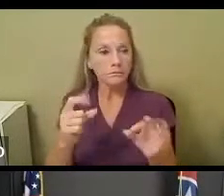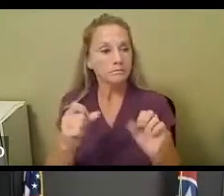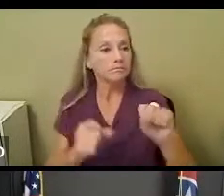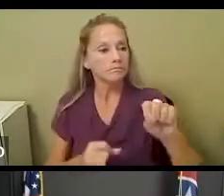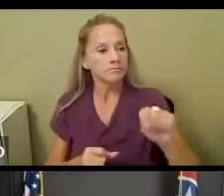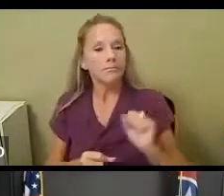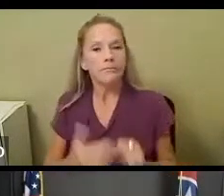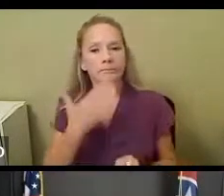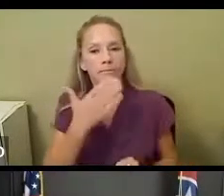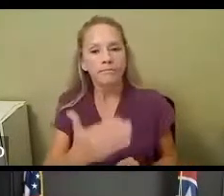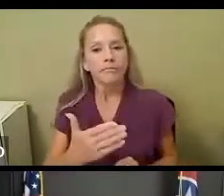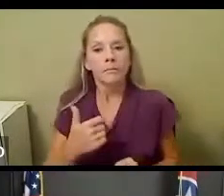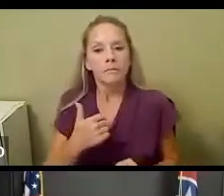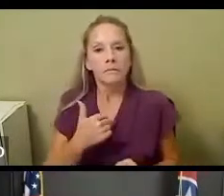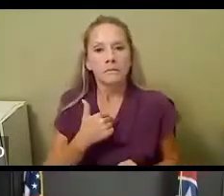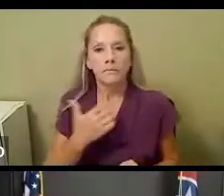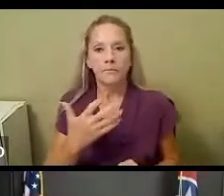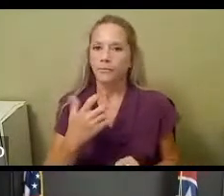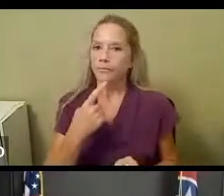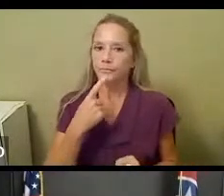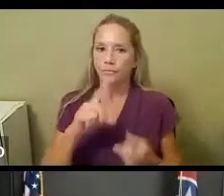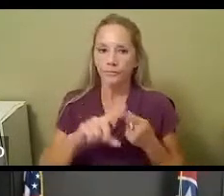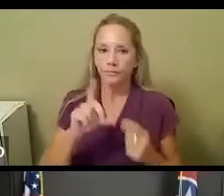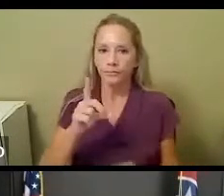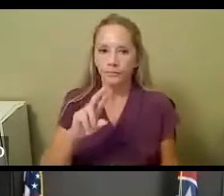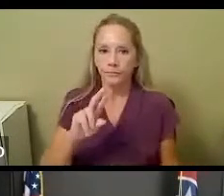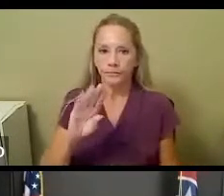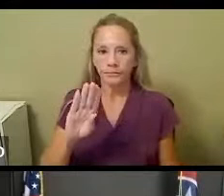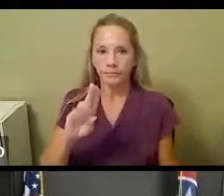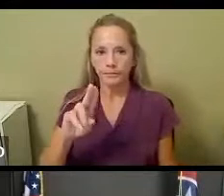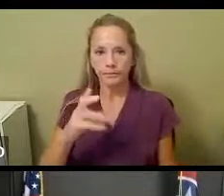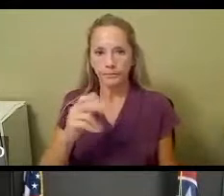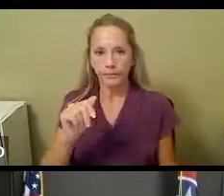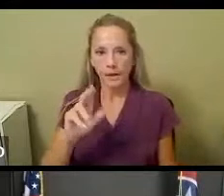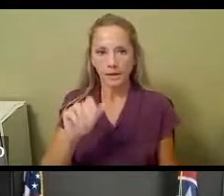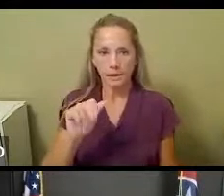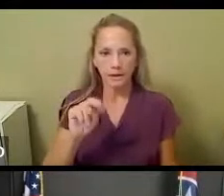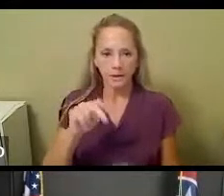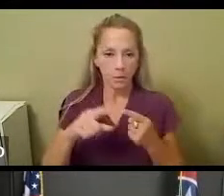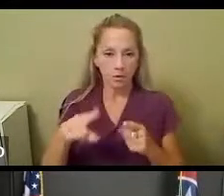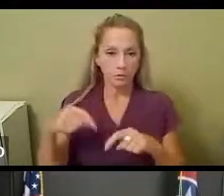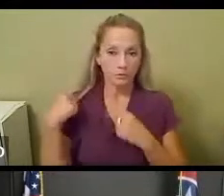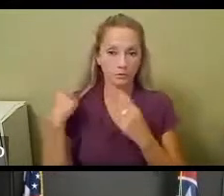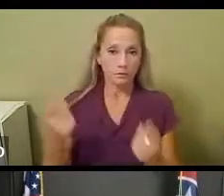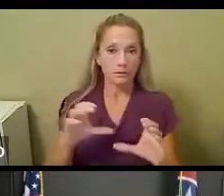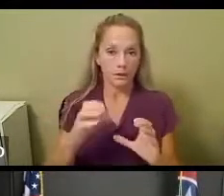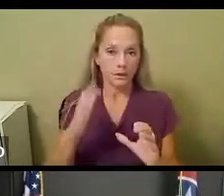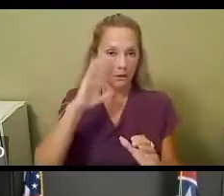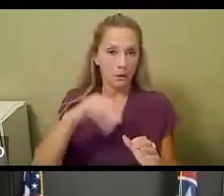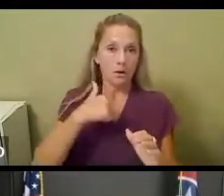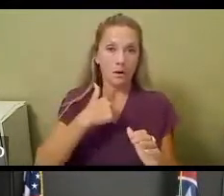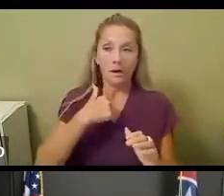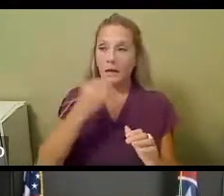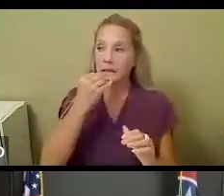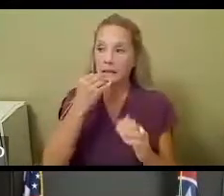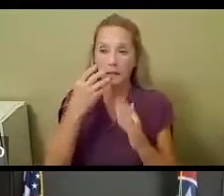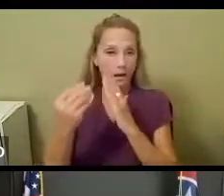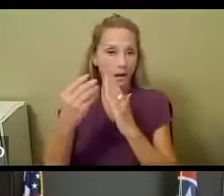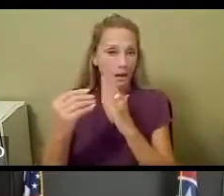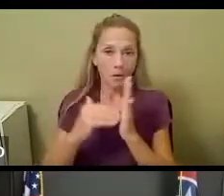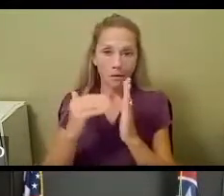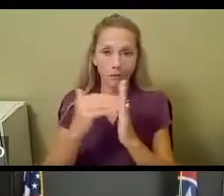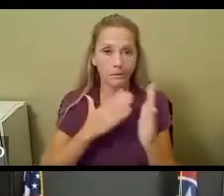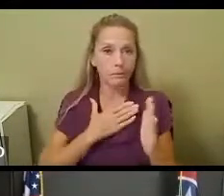you. I just want to say that to Dr. Buchanan that we certainly appreciate all she's done. I know that I eat out on a regular basis with